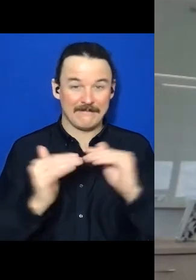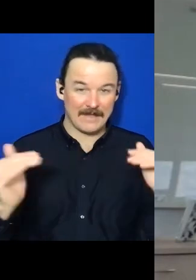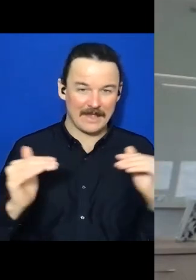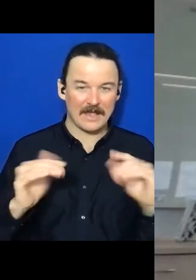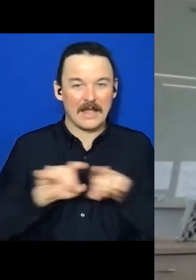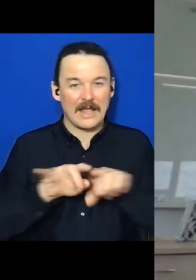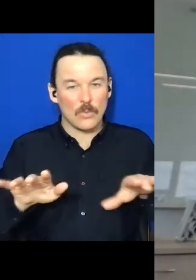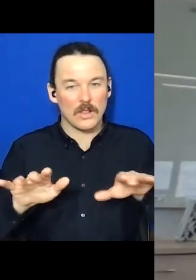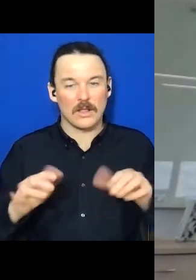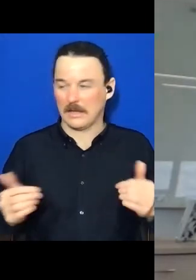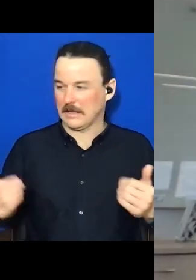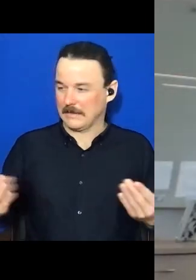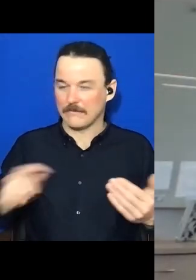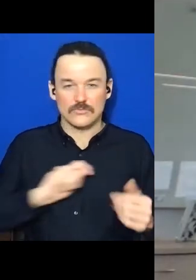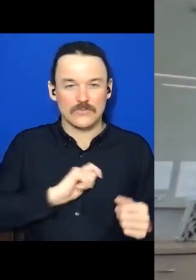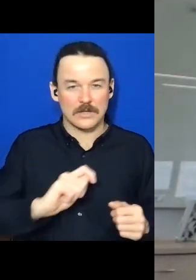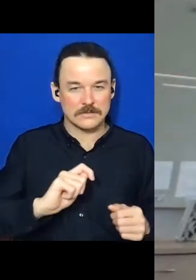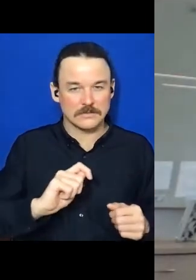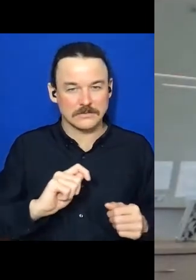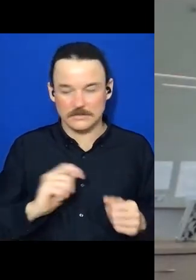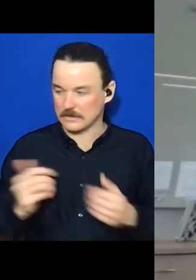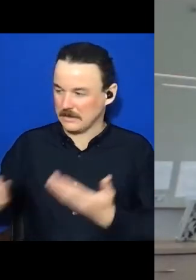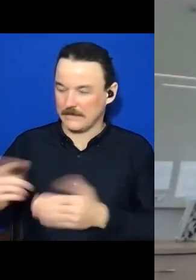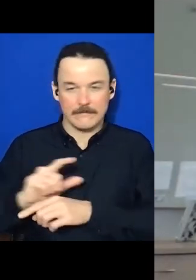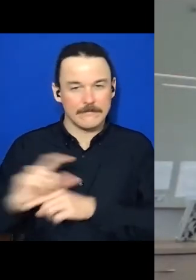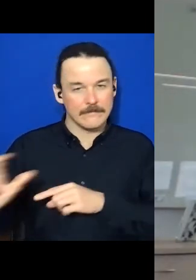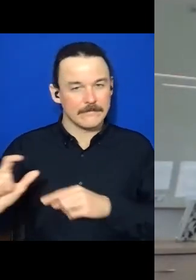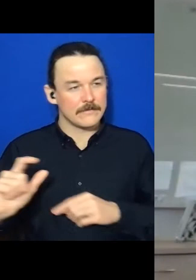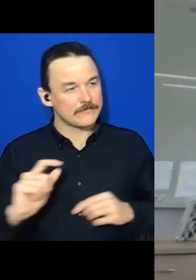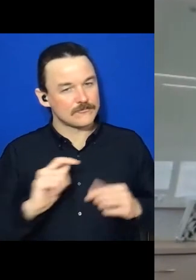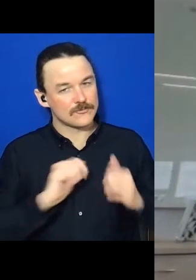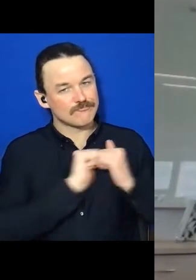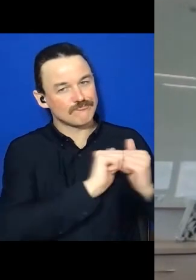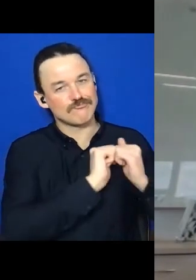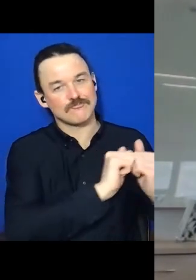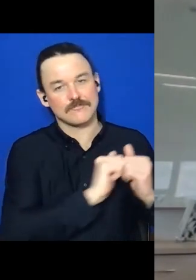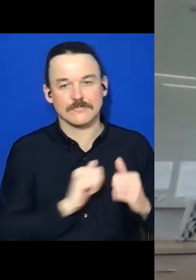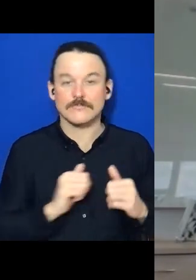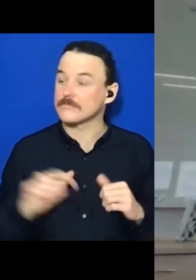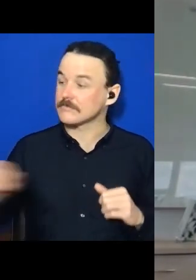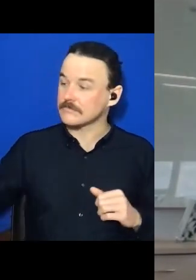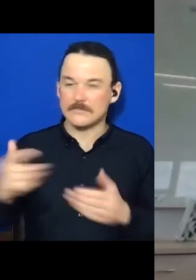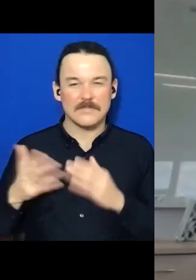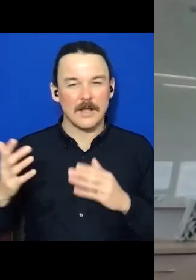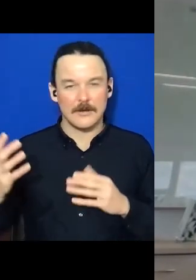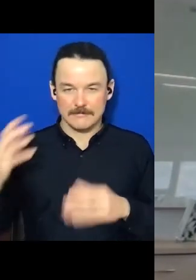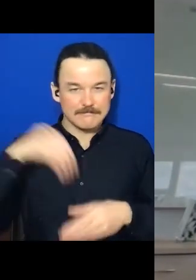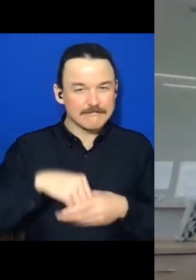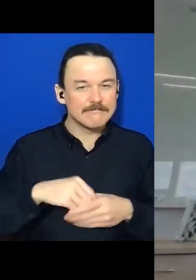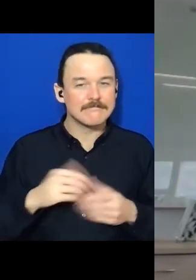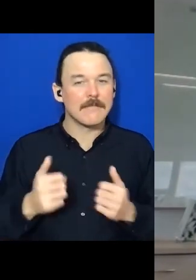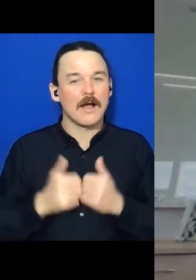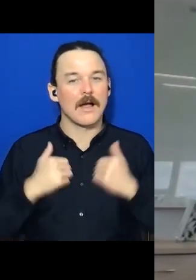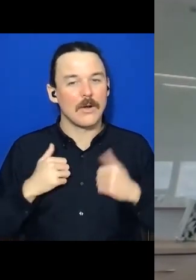And to build that trust and confidence is, how do we engage and how do we bring them into the organisation? So in New Zealand,